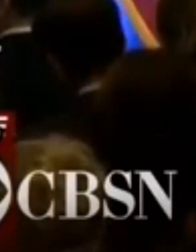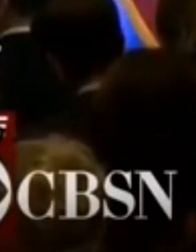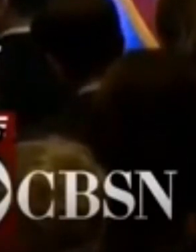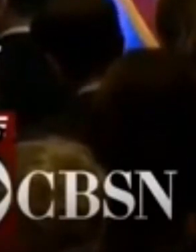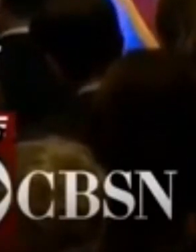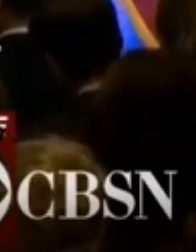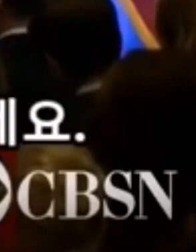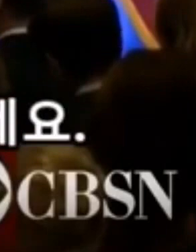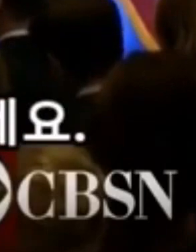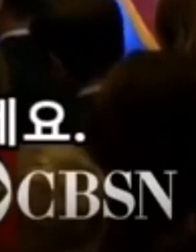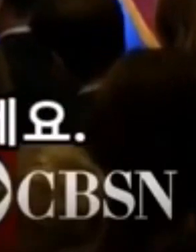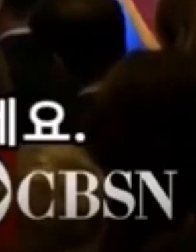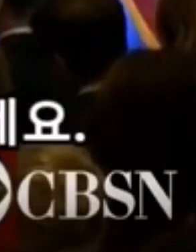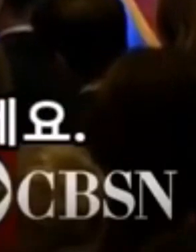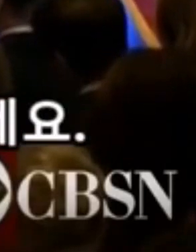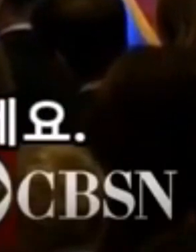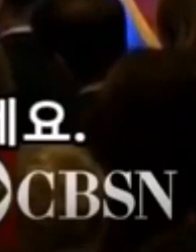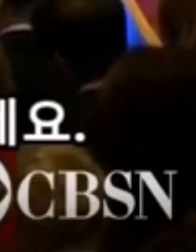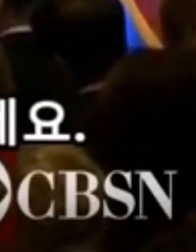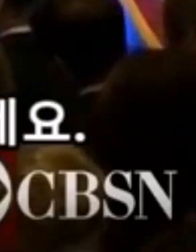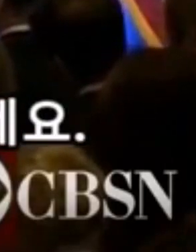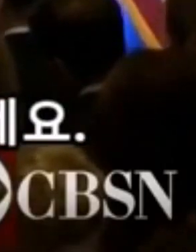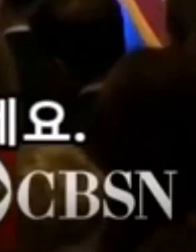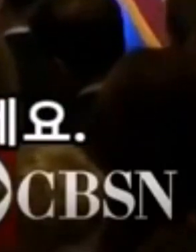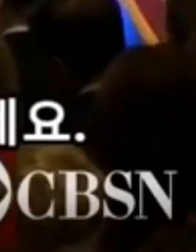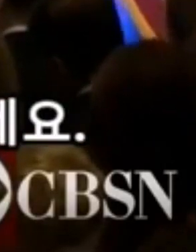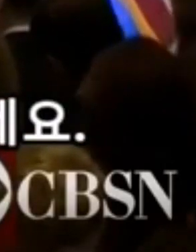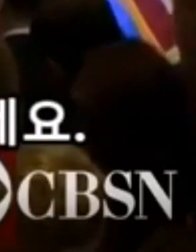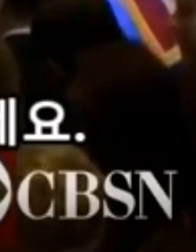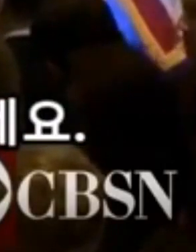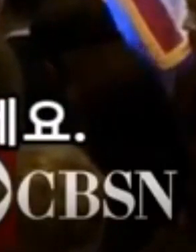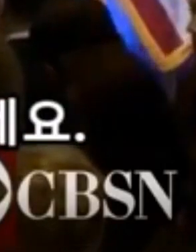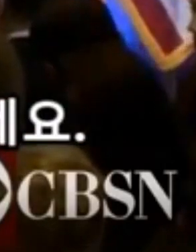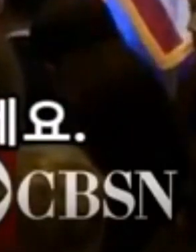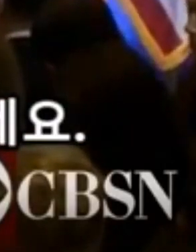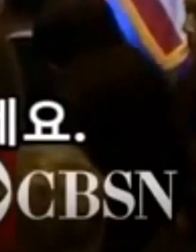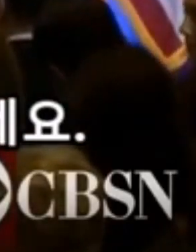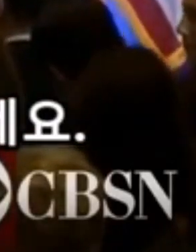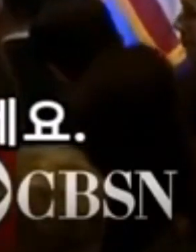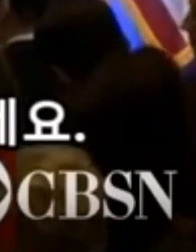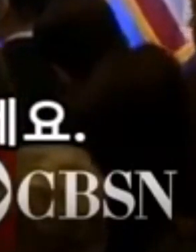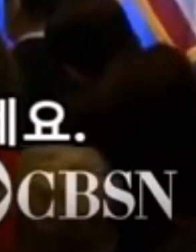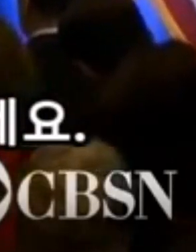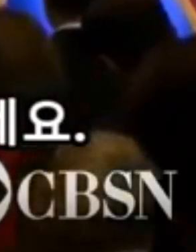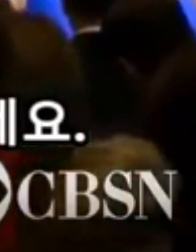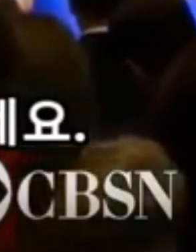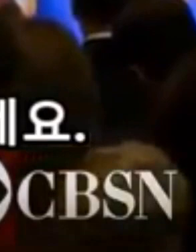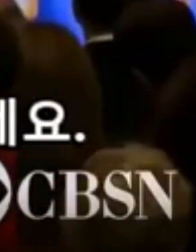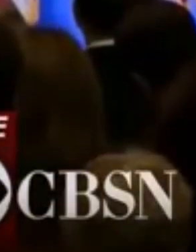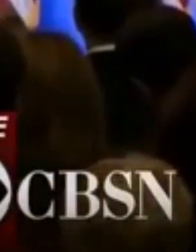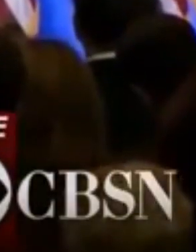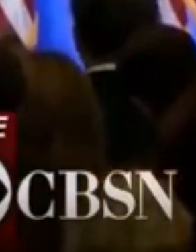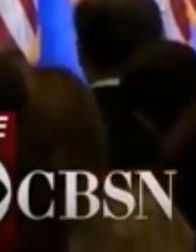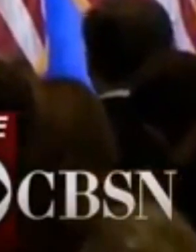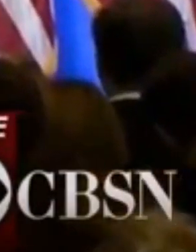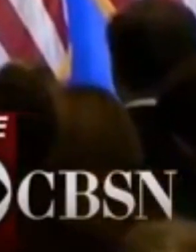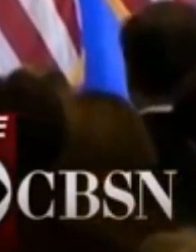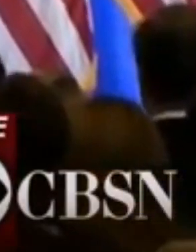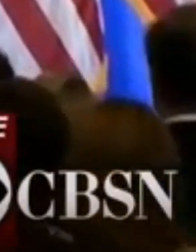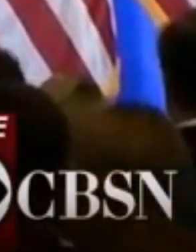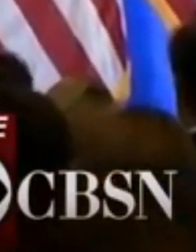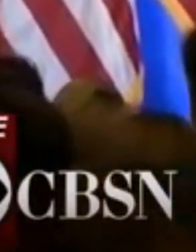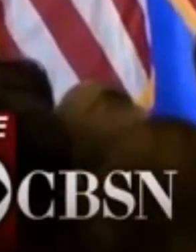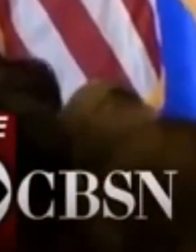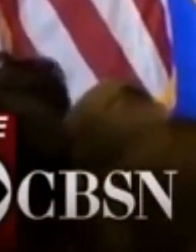you give us a question? Don't be you're rude. Attacking us. Can you give us a question? Don't be rude. No, I'm not going to give you a question. I'm not going to give you a question. Can you stay categorically? You are